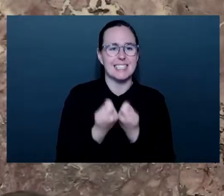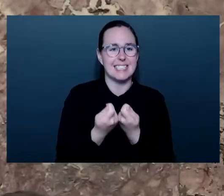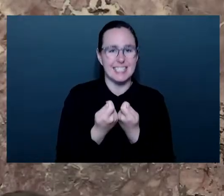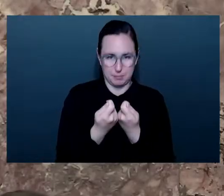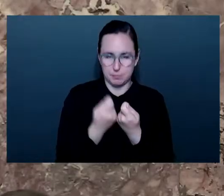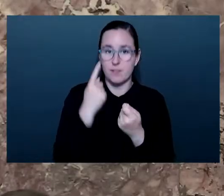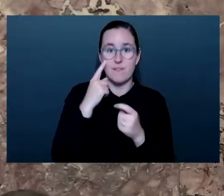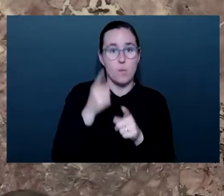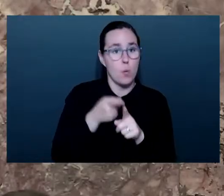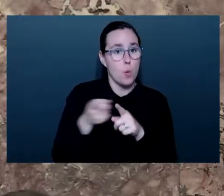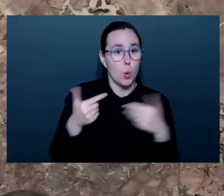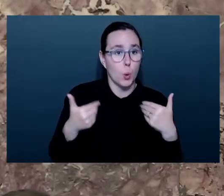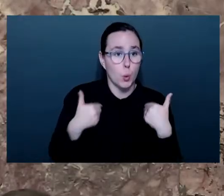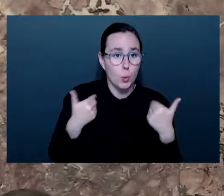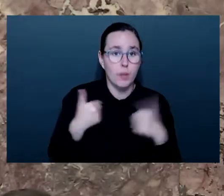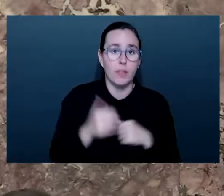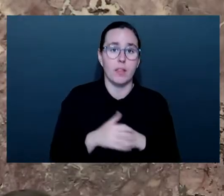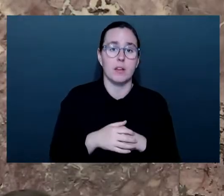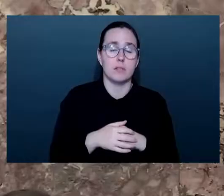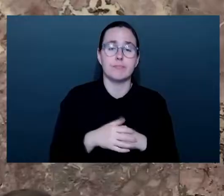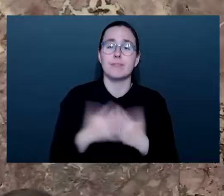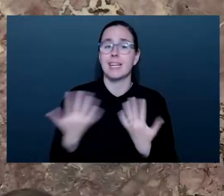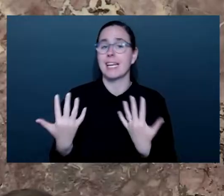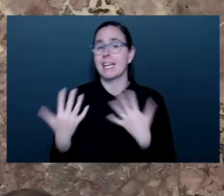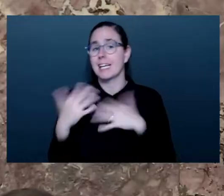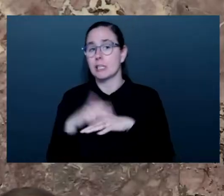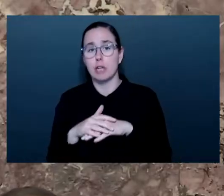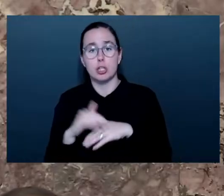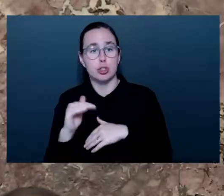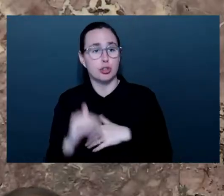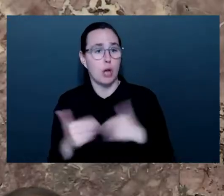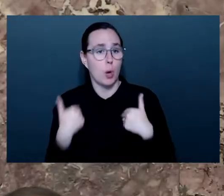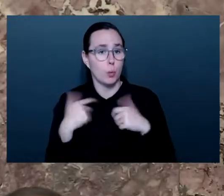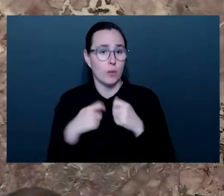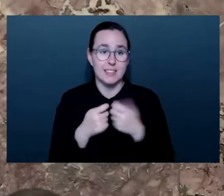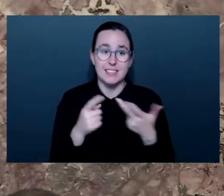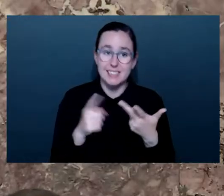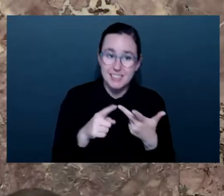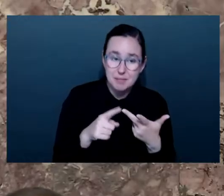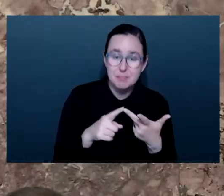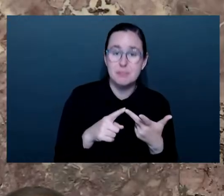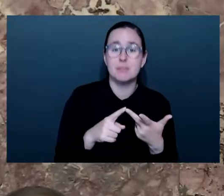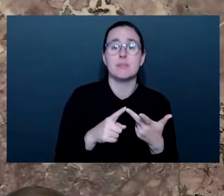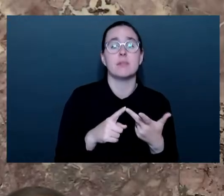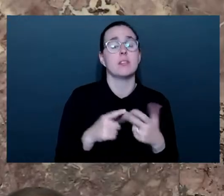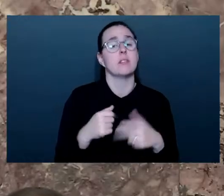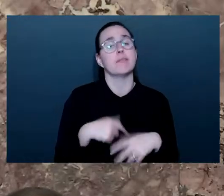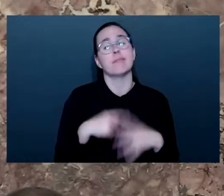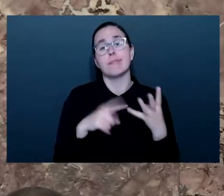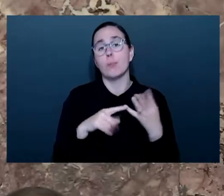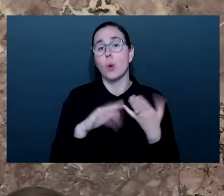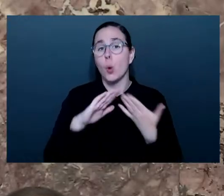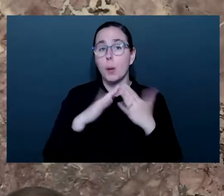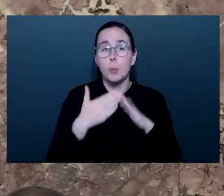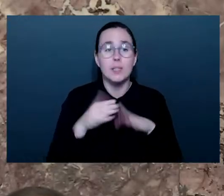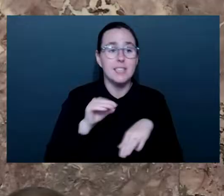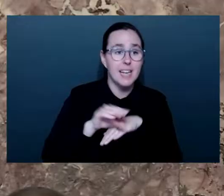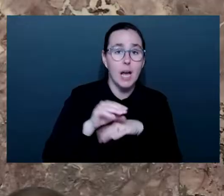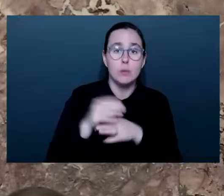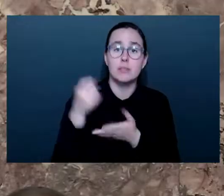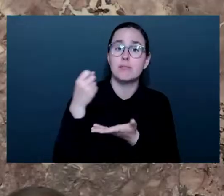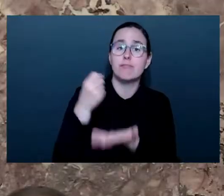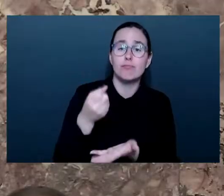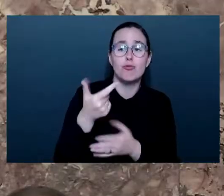cost counseling available to any British Columbian here in the province. Mr. Speaker, it includes building out province-wide